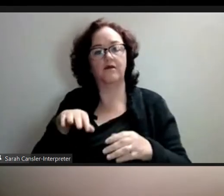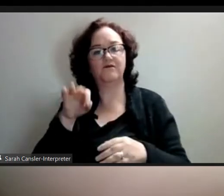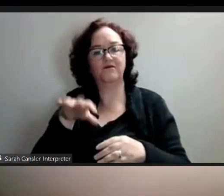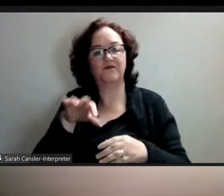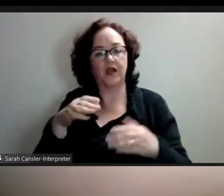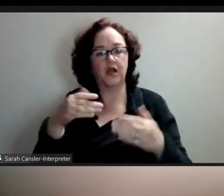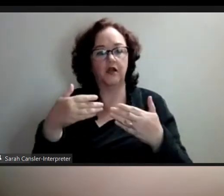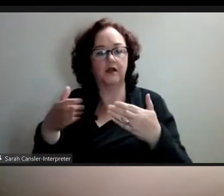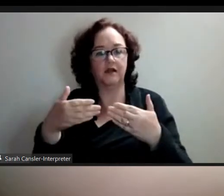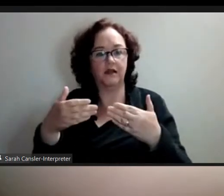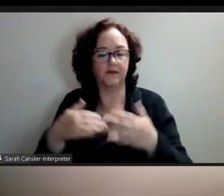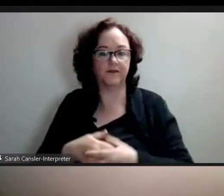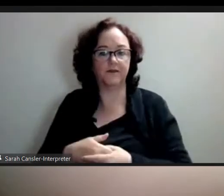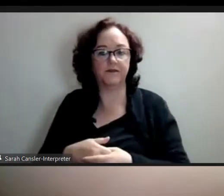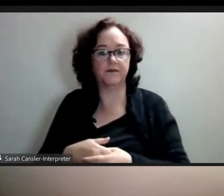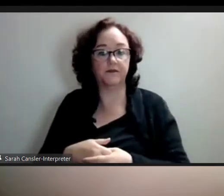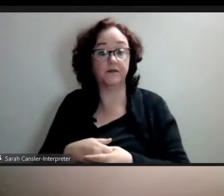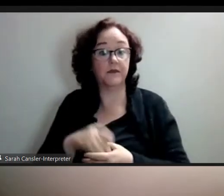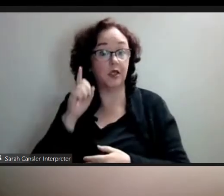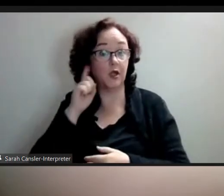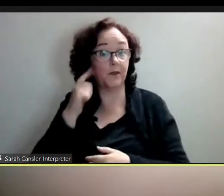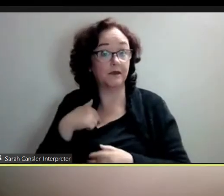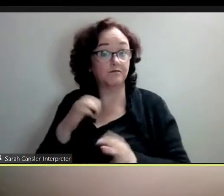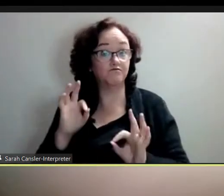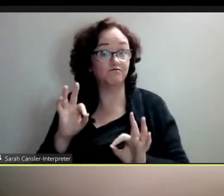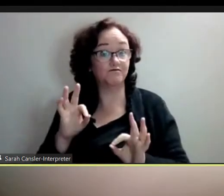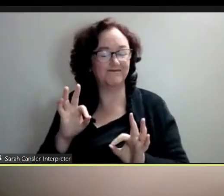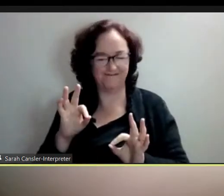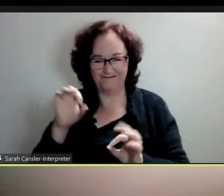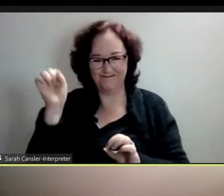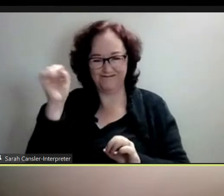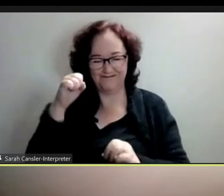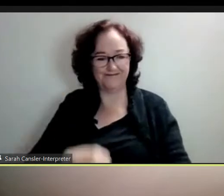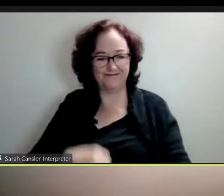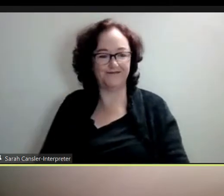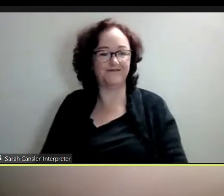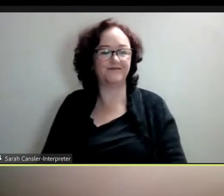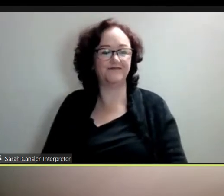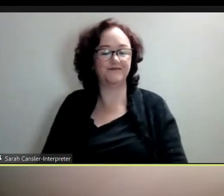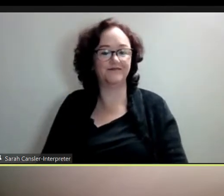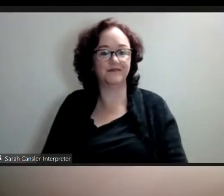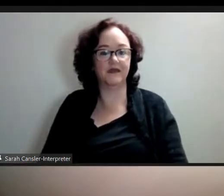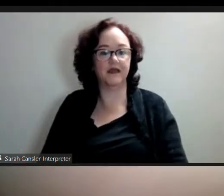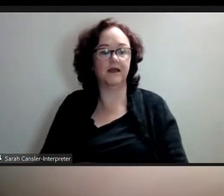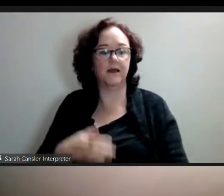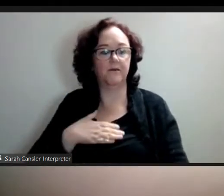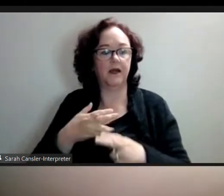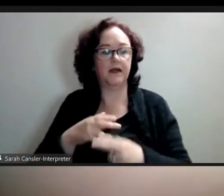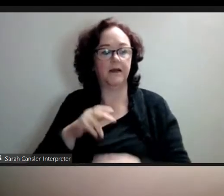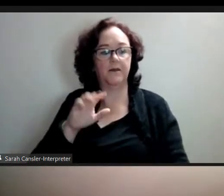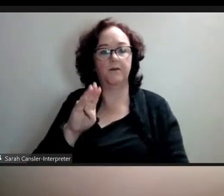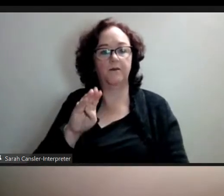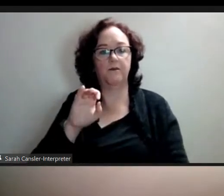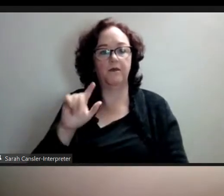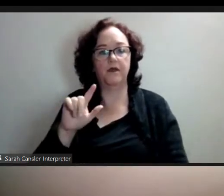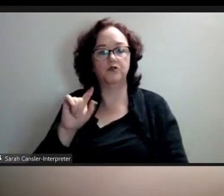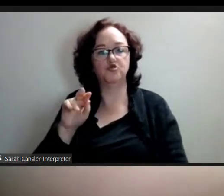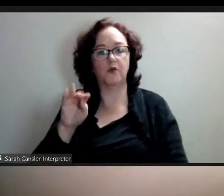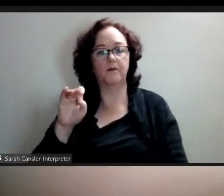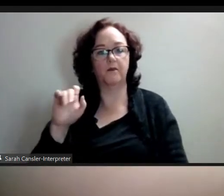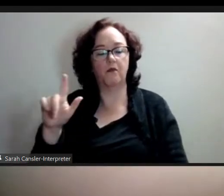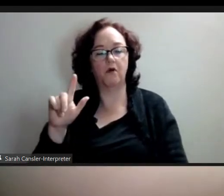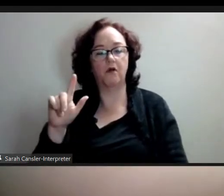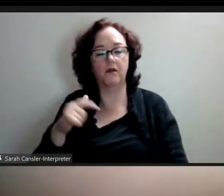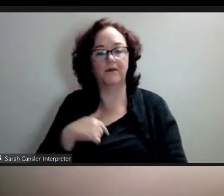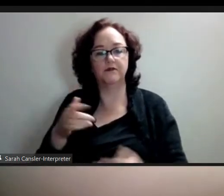Hello, can you hear me all right? Good. Yes. All right. So my name is Bill Trumbull, and I'm the general manager of our